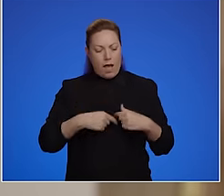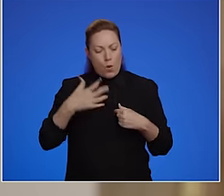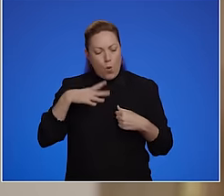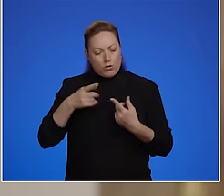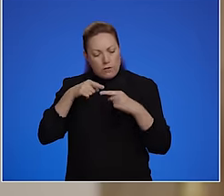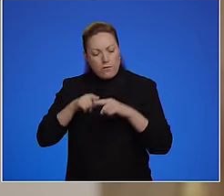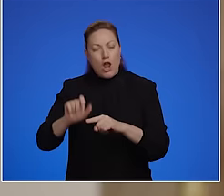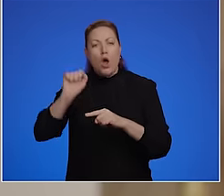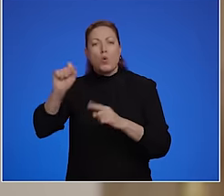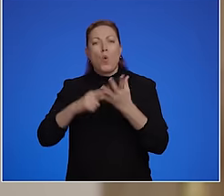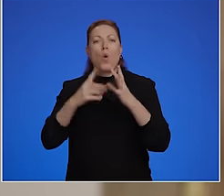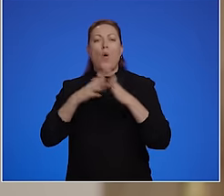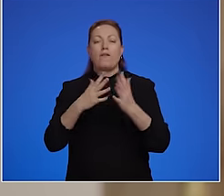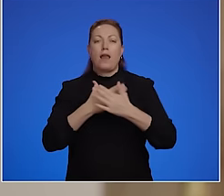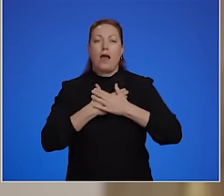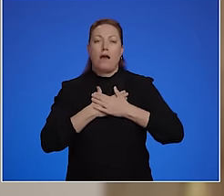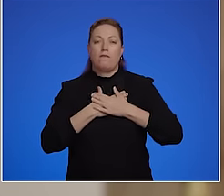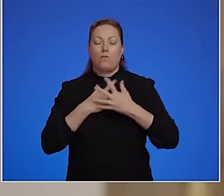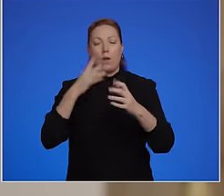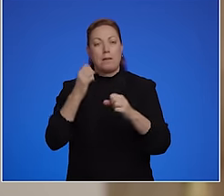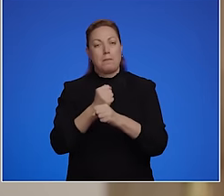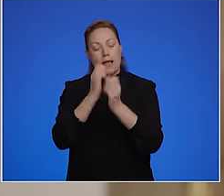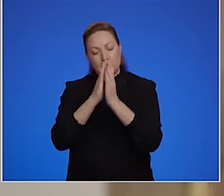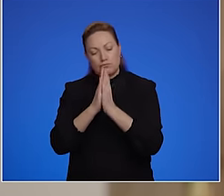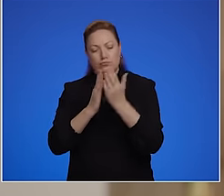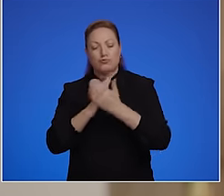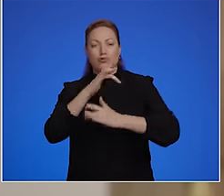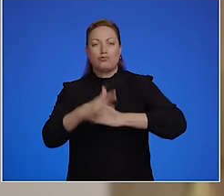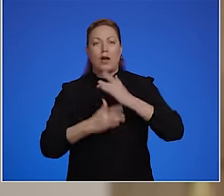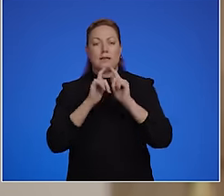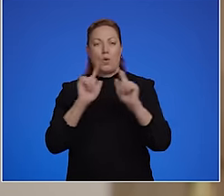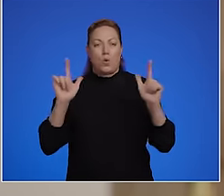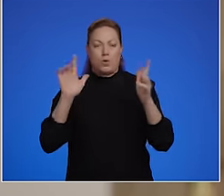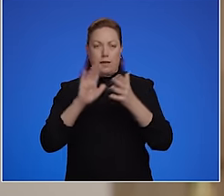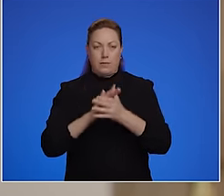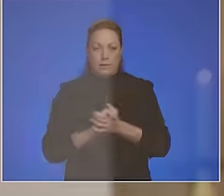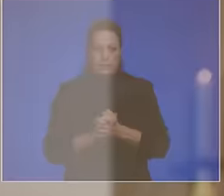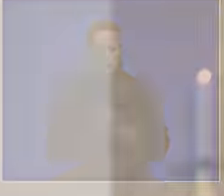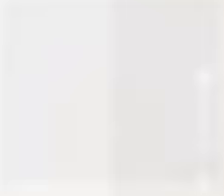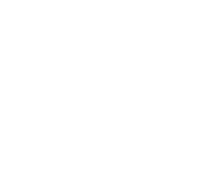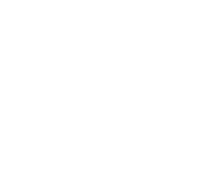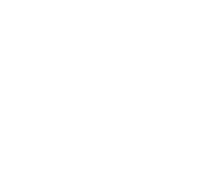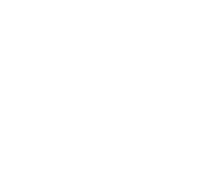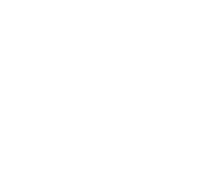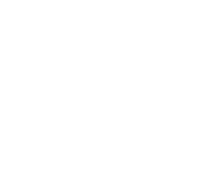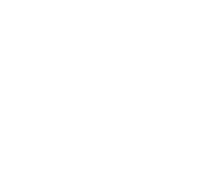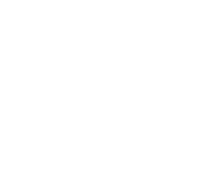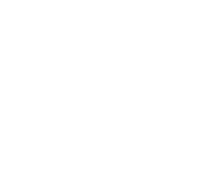live Your commandment of love. We make this prayer through Christ our Lord. Amen.